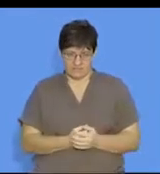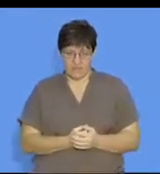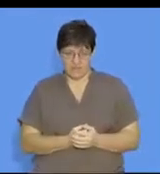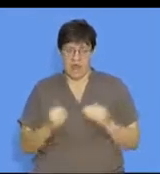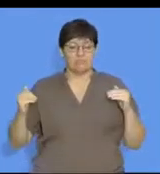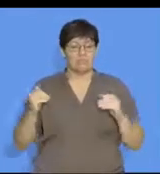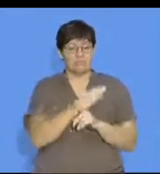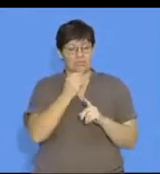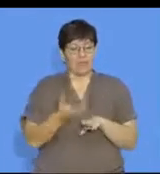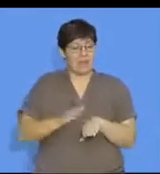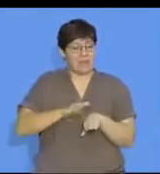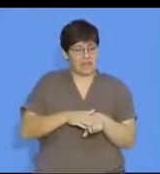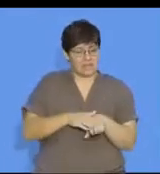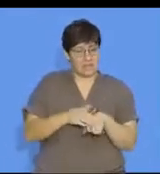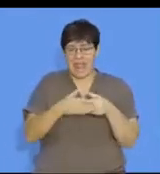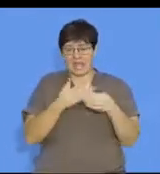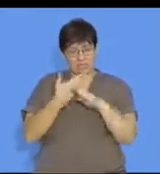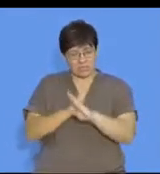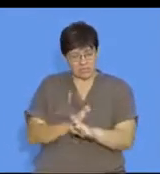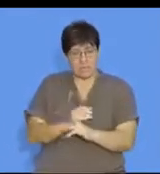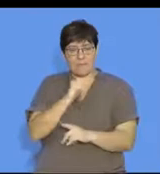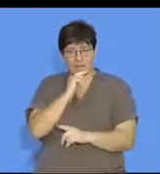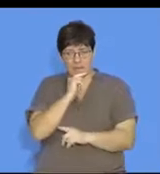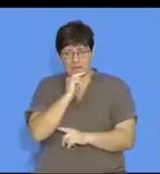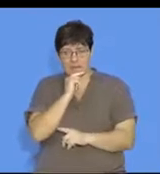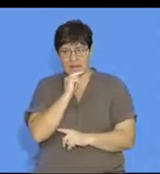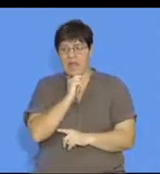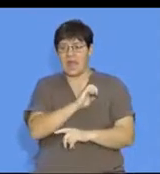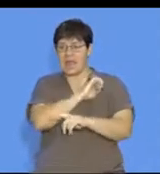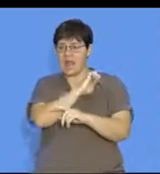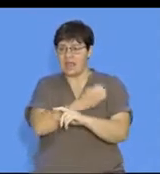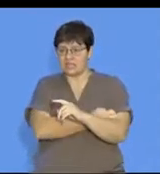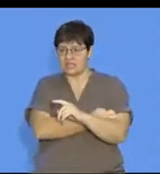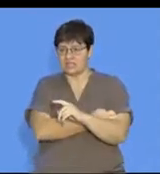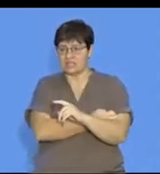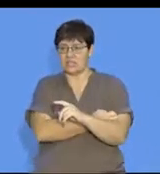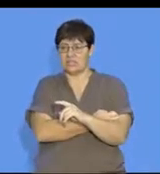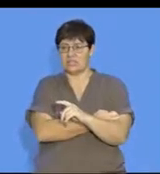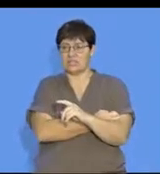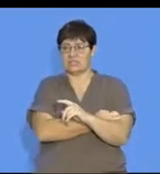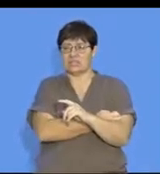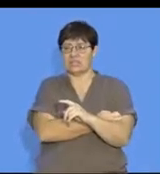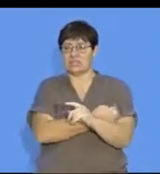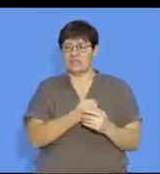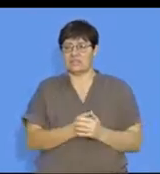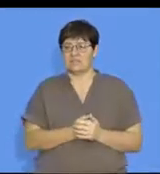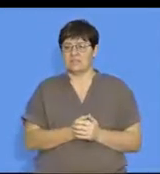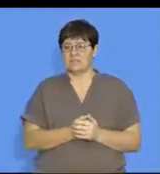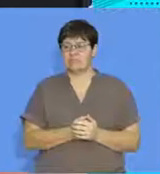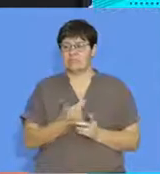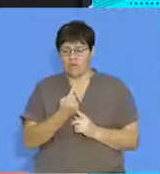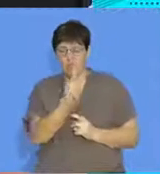Okay, so when current passes through any resistor, energy is dissipated per coulomb of charge.